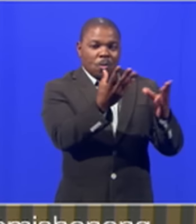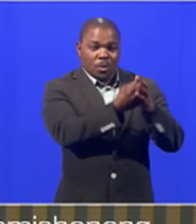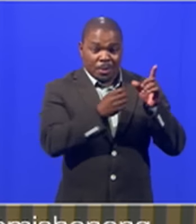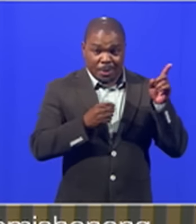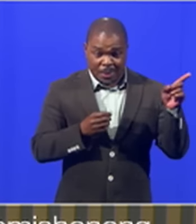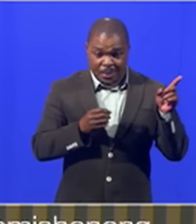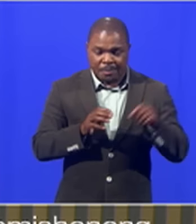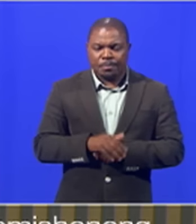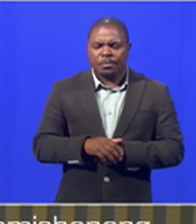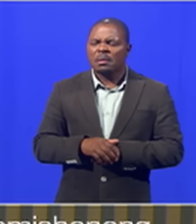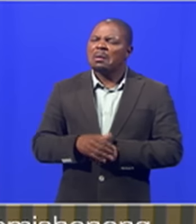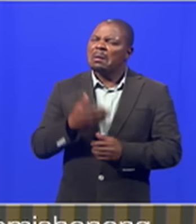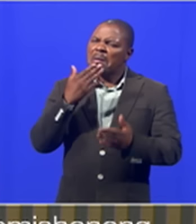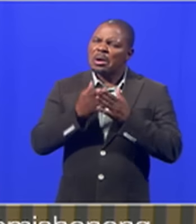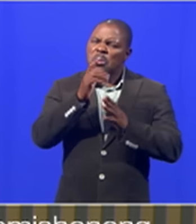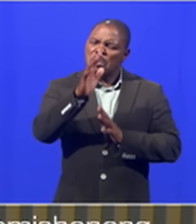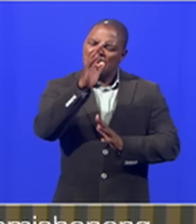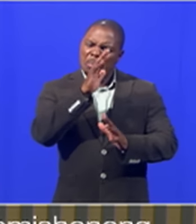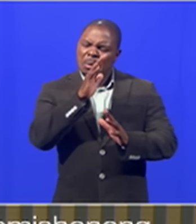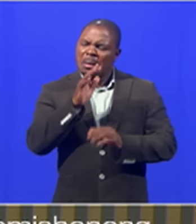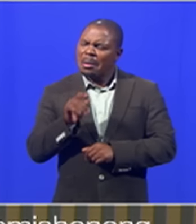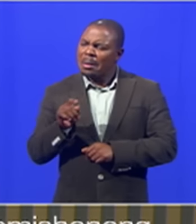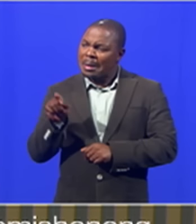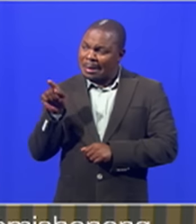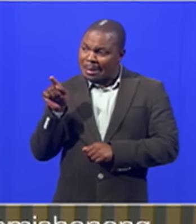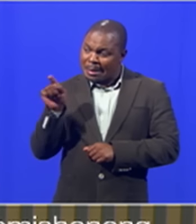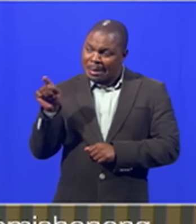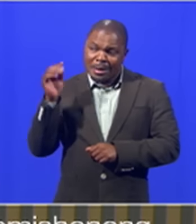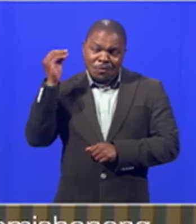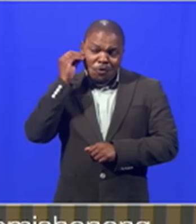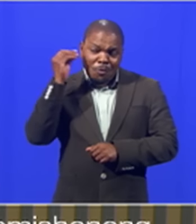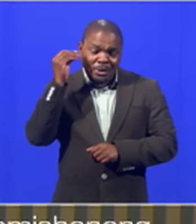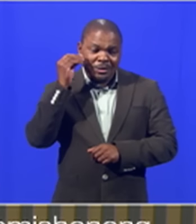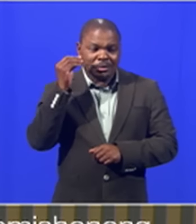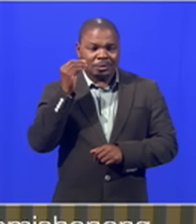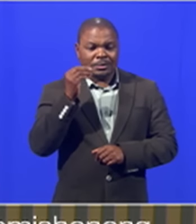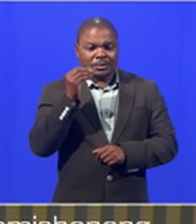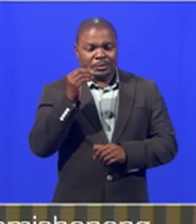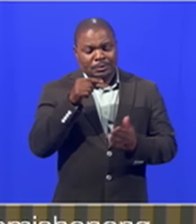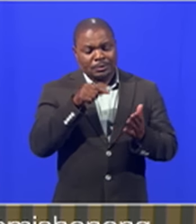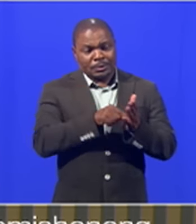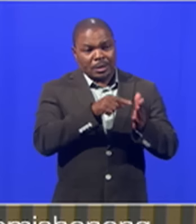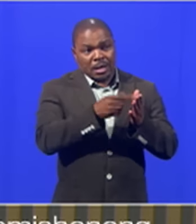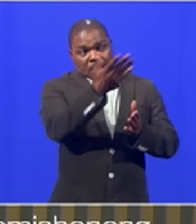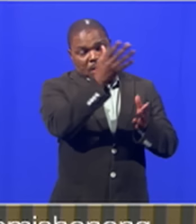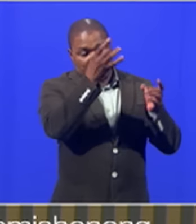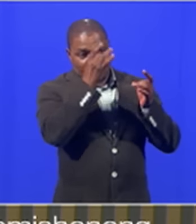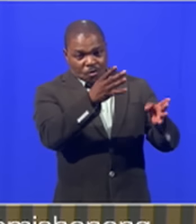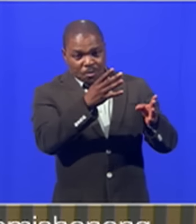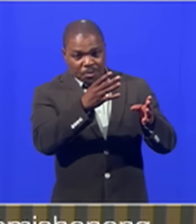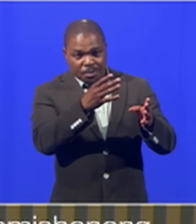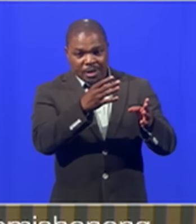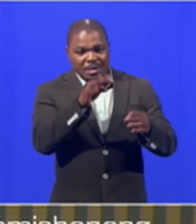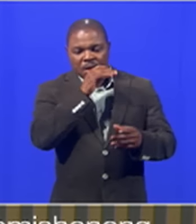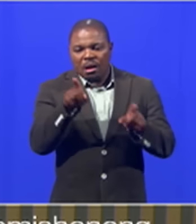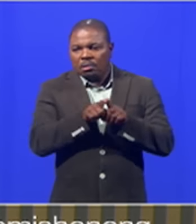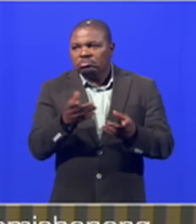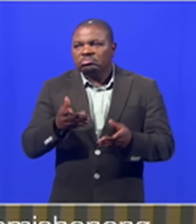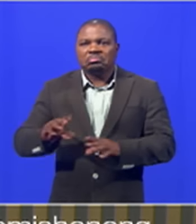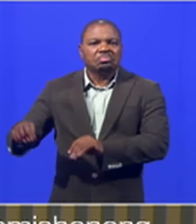Relayed to us by you, this information is hearsay, and relayed to you by your source, it